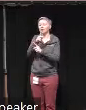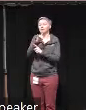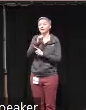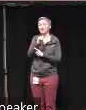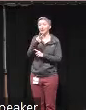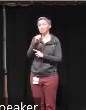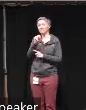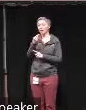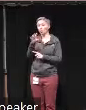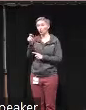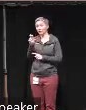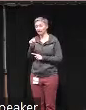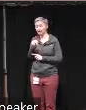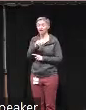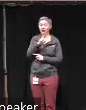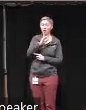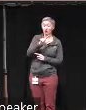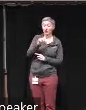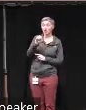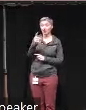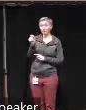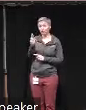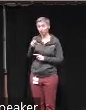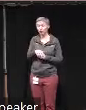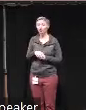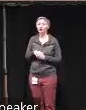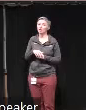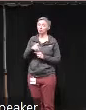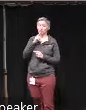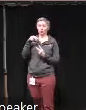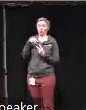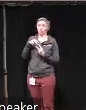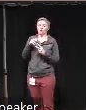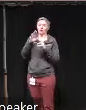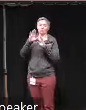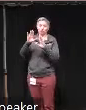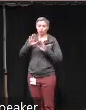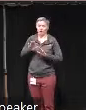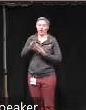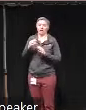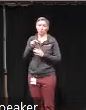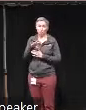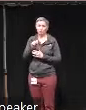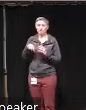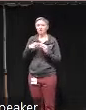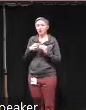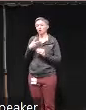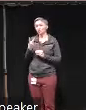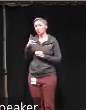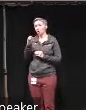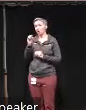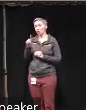Orden, Ariel Schefter. Paul Geha actually heard two great news about 2 R1 studies that he has submitted